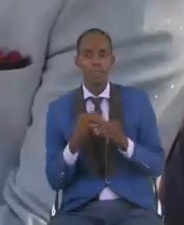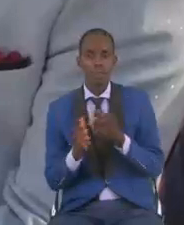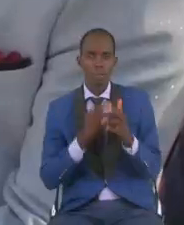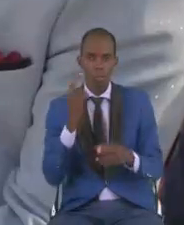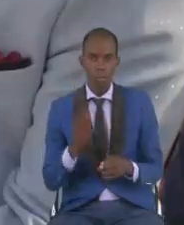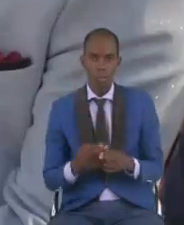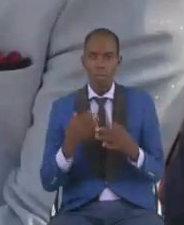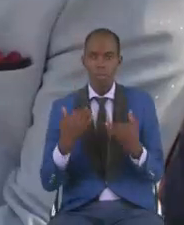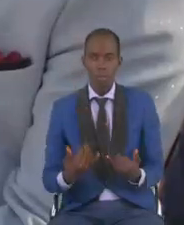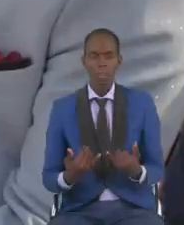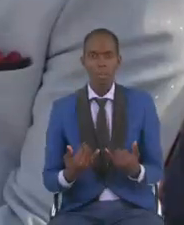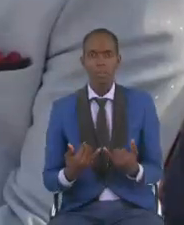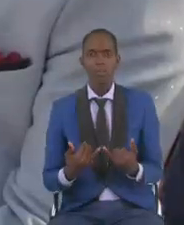minister.